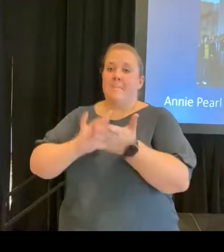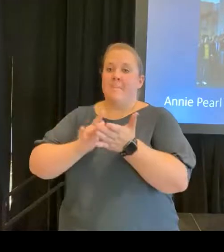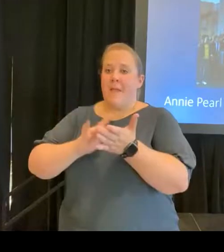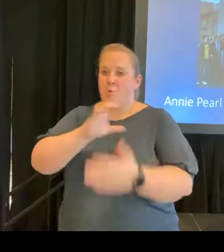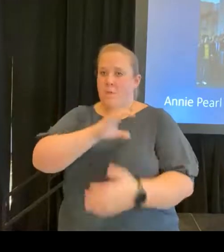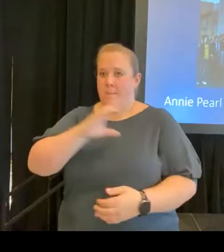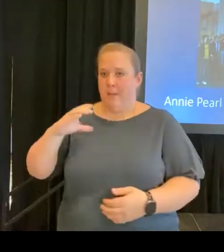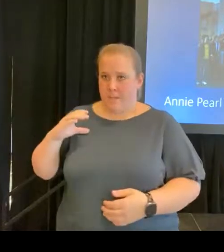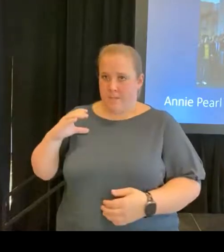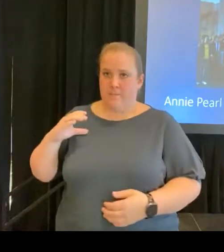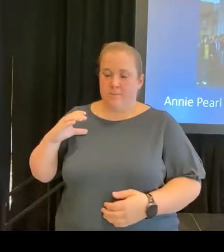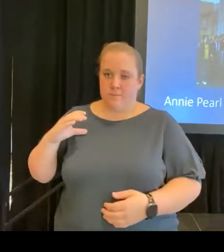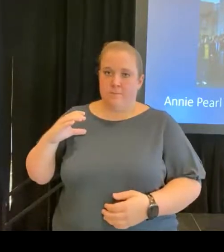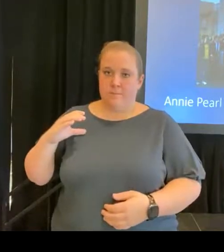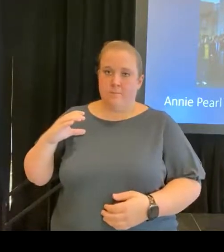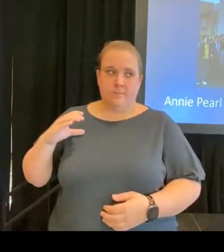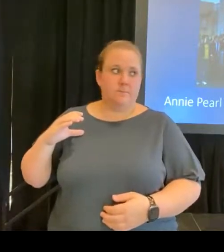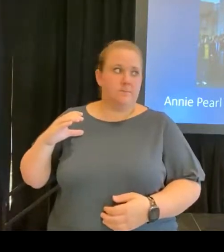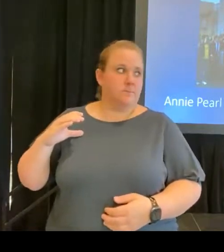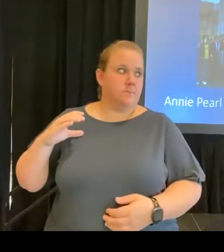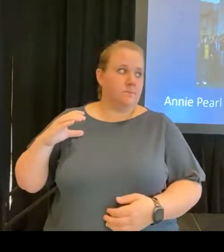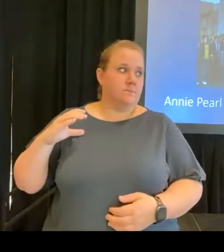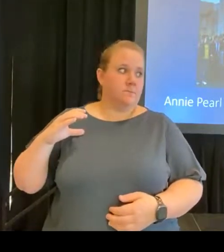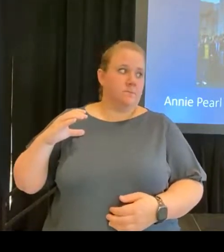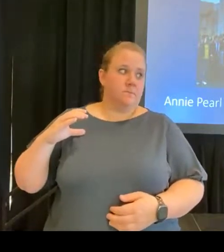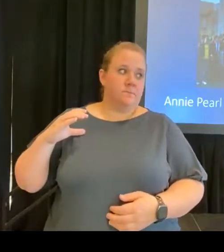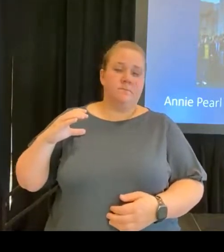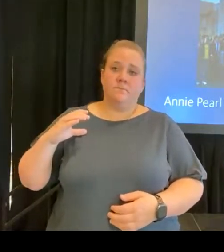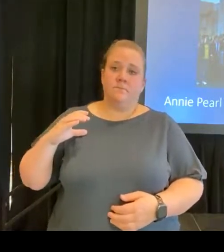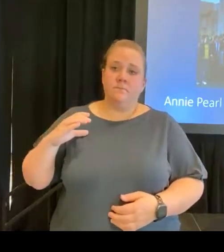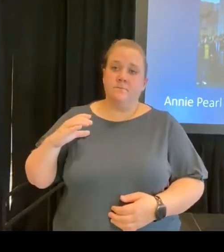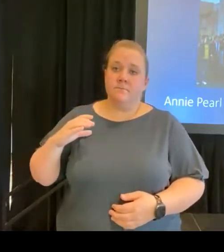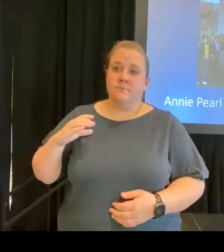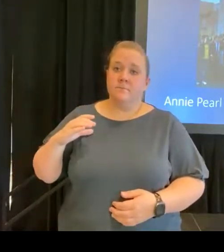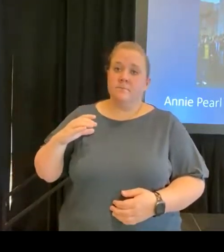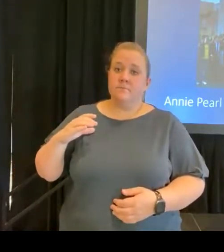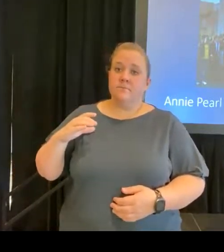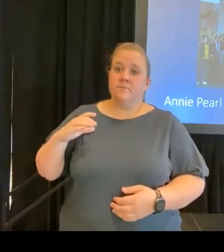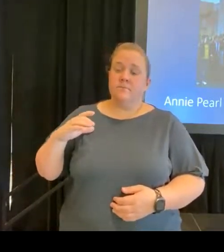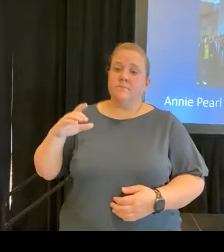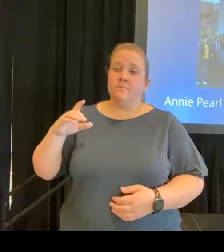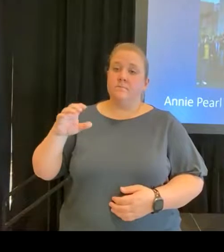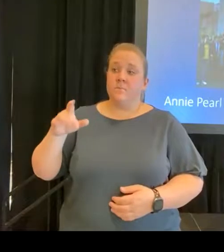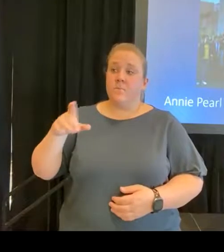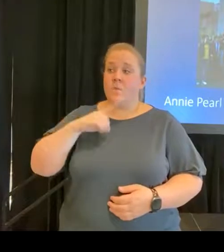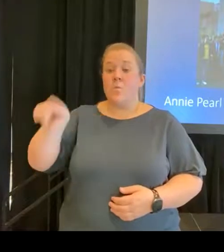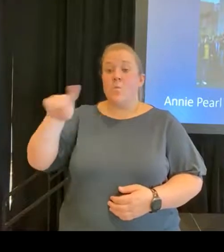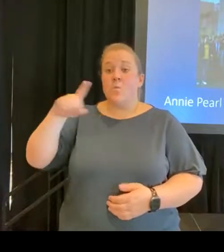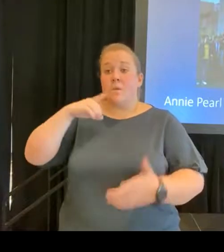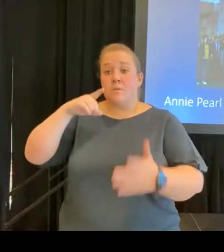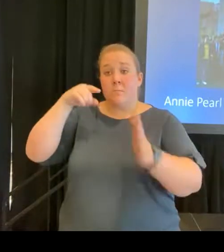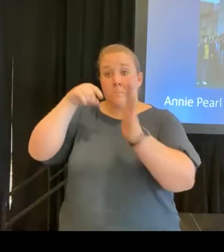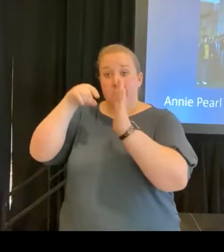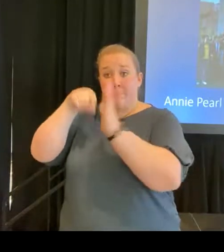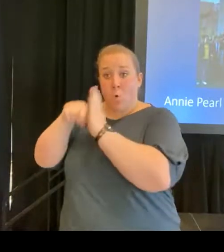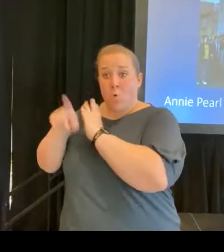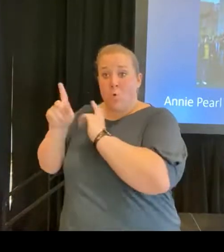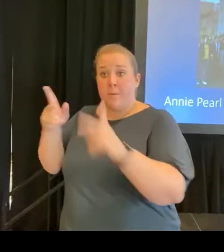medical committee. You see, when Cheney, Swain, and Goodman were murdered, we